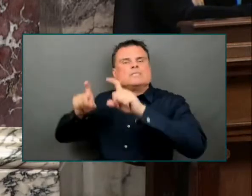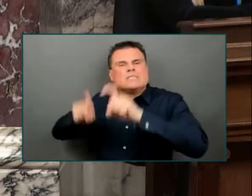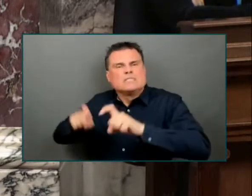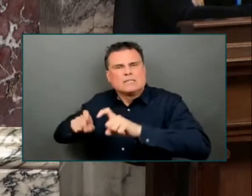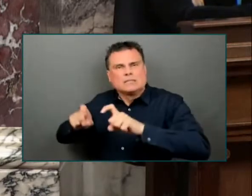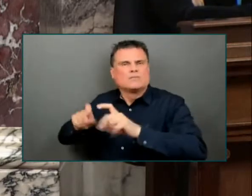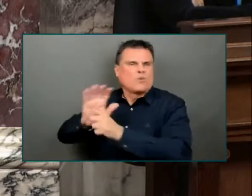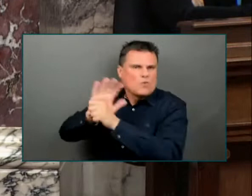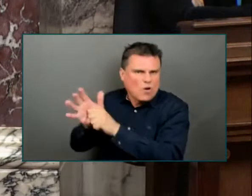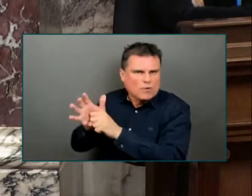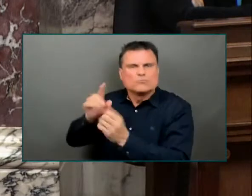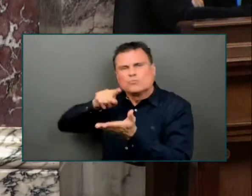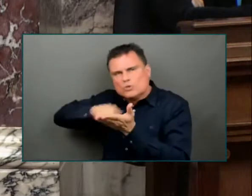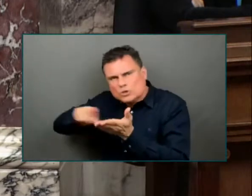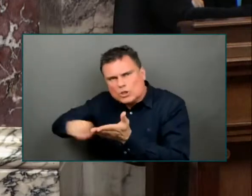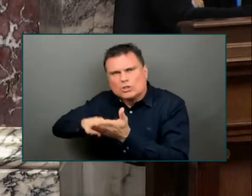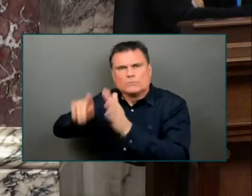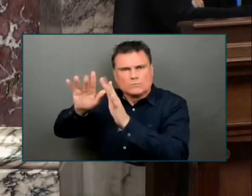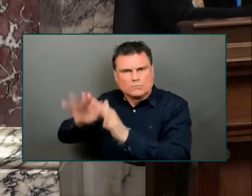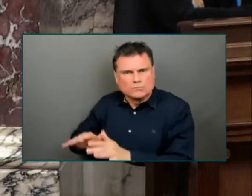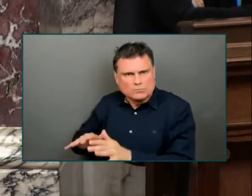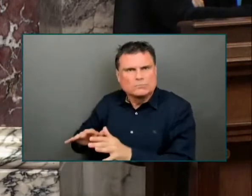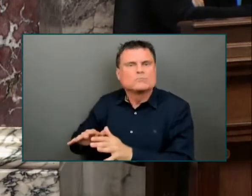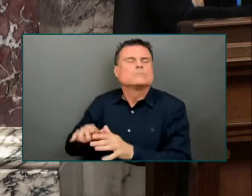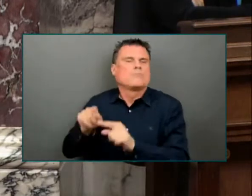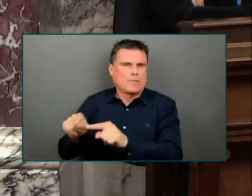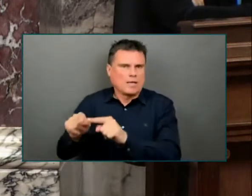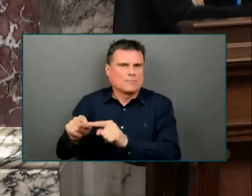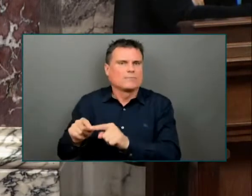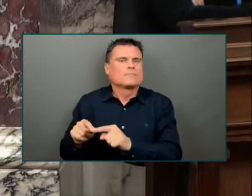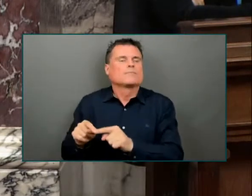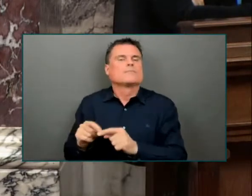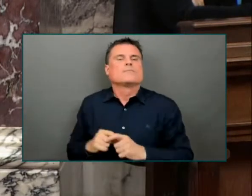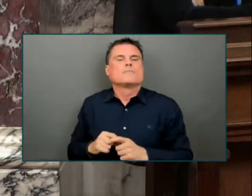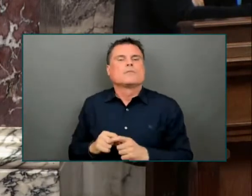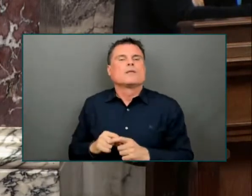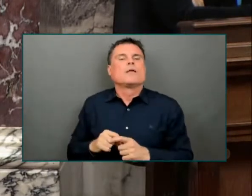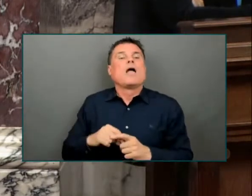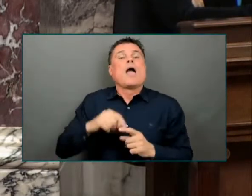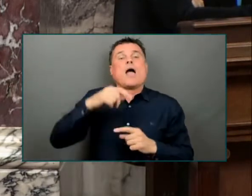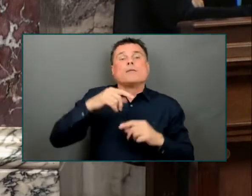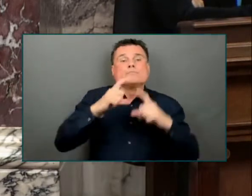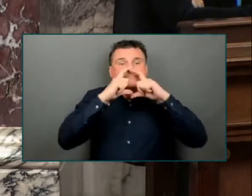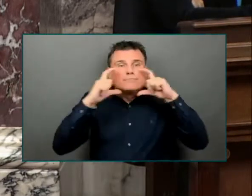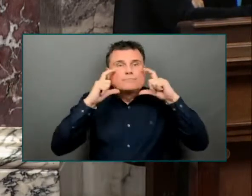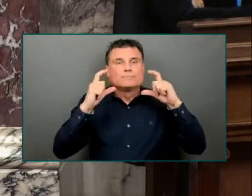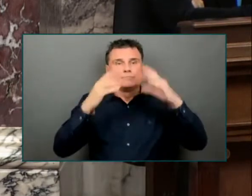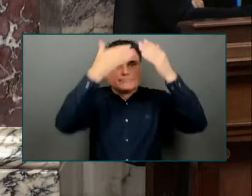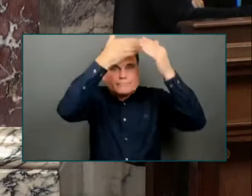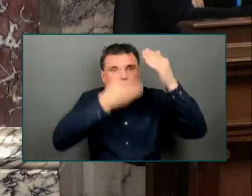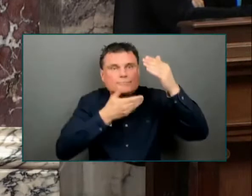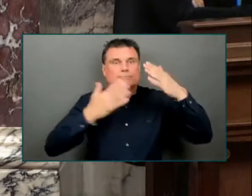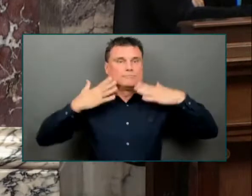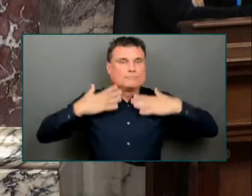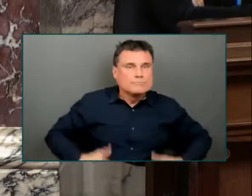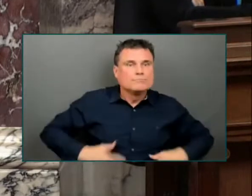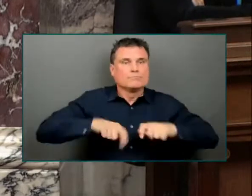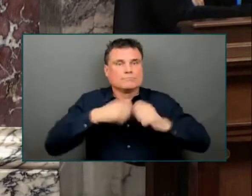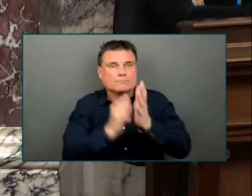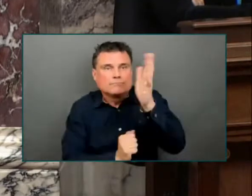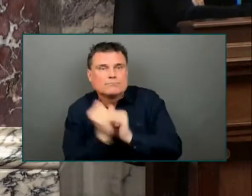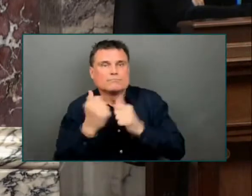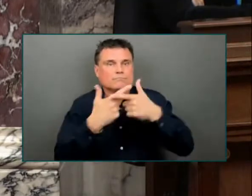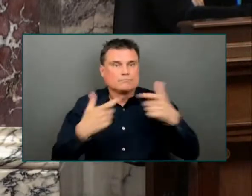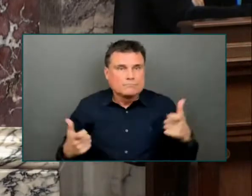history. Our focus is twofold. First, to reinforce BC's healthcare system, both